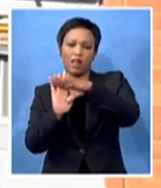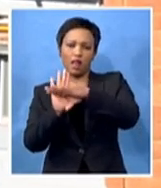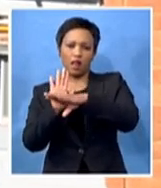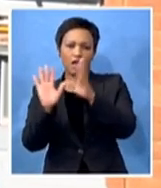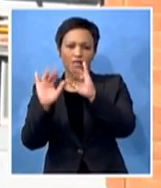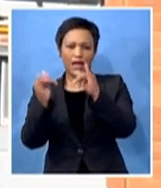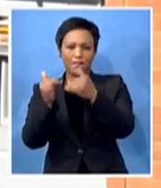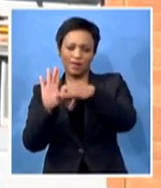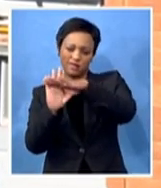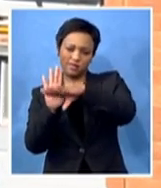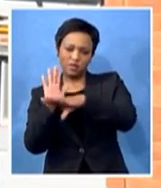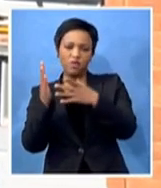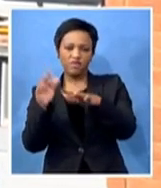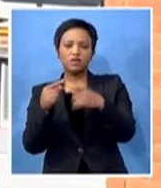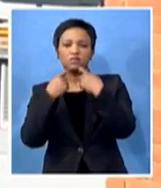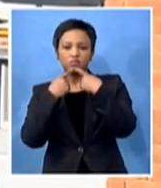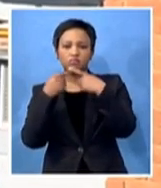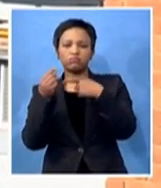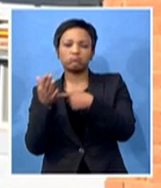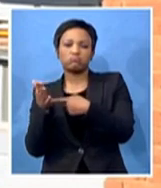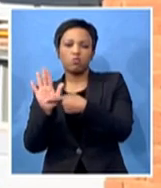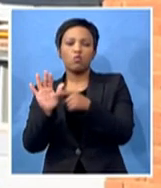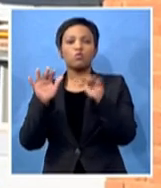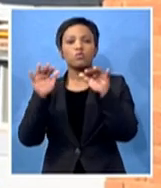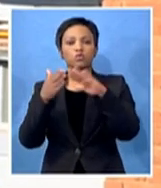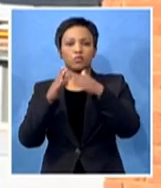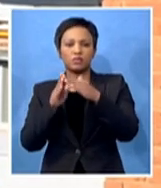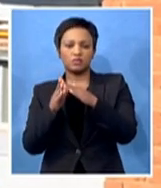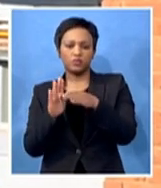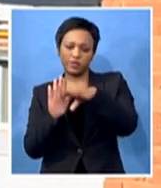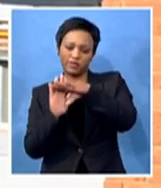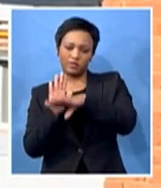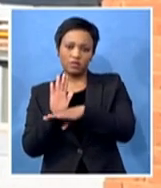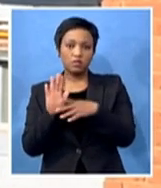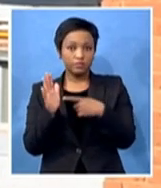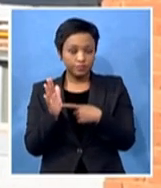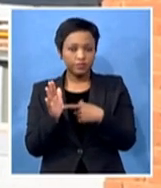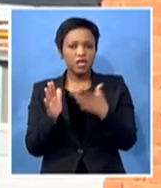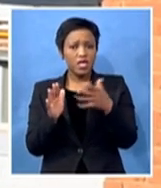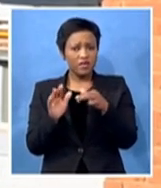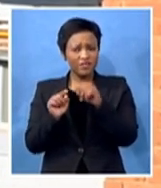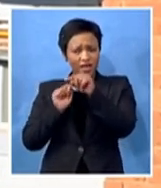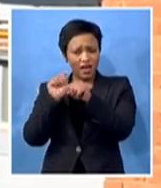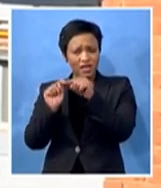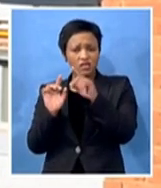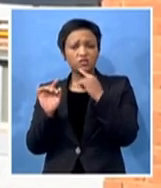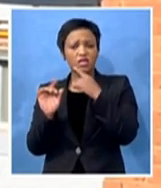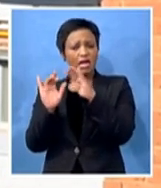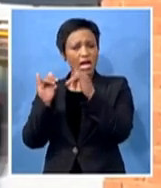take actions. If there is an allegation, we investigate and take actions. We're not going to compromise on